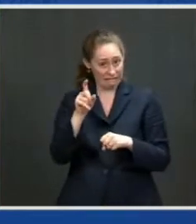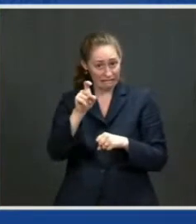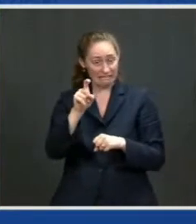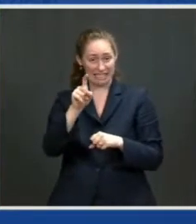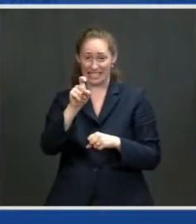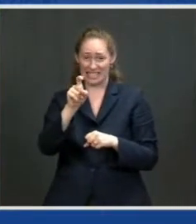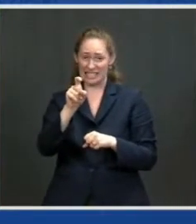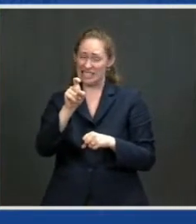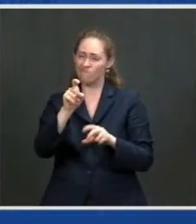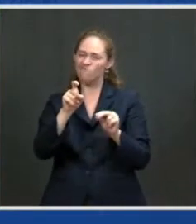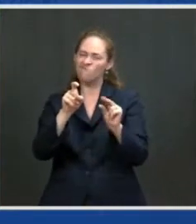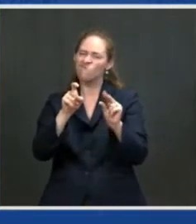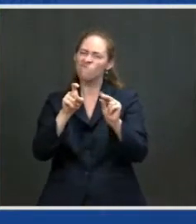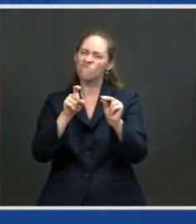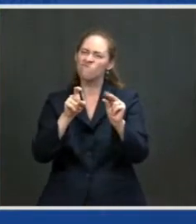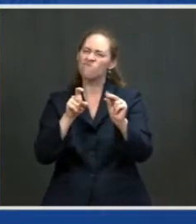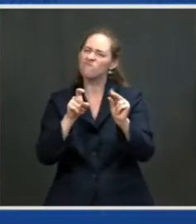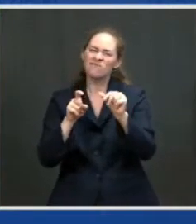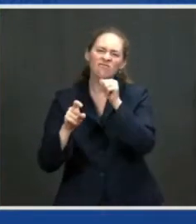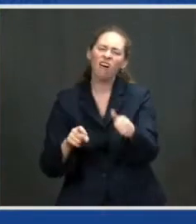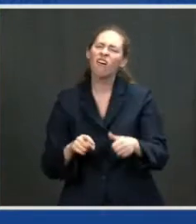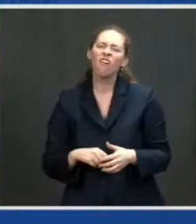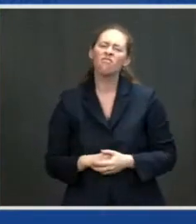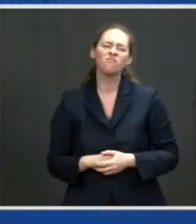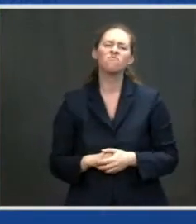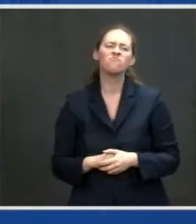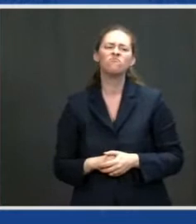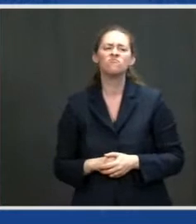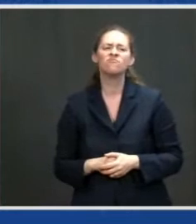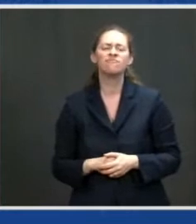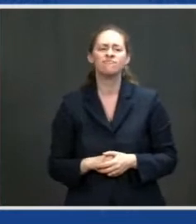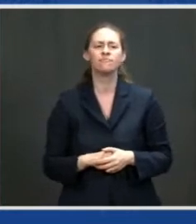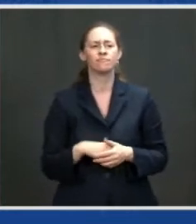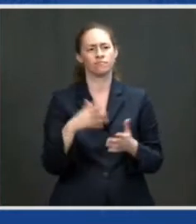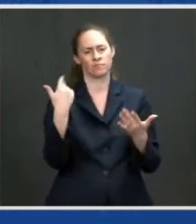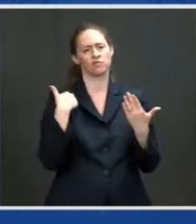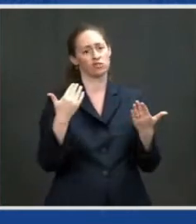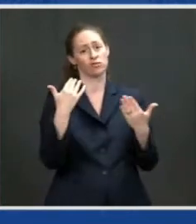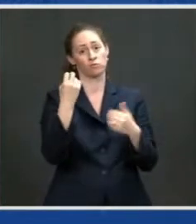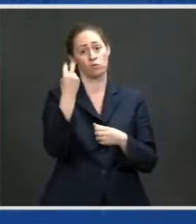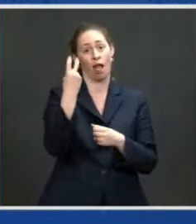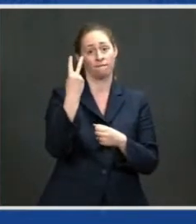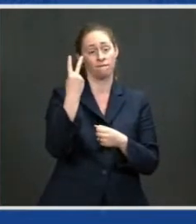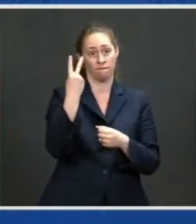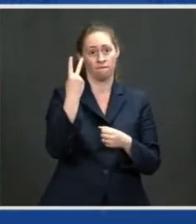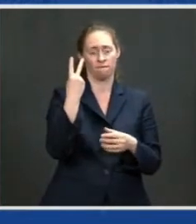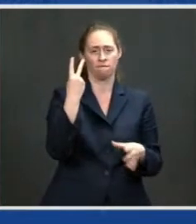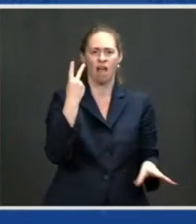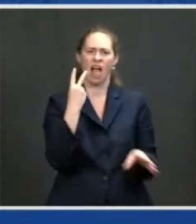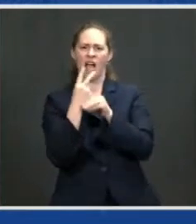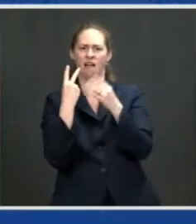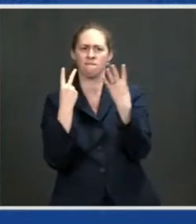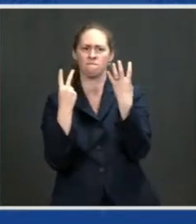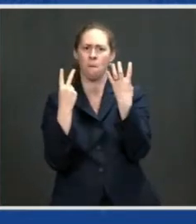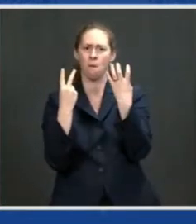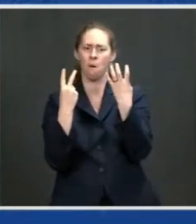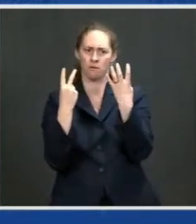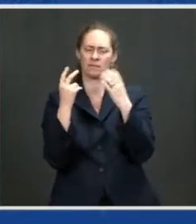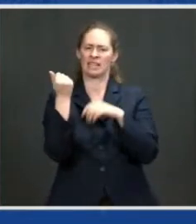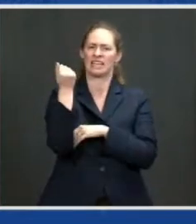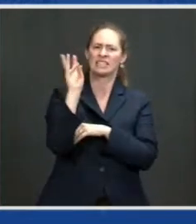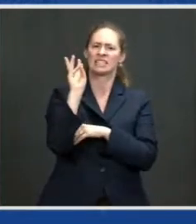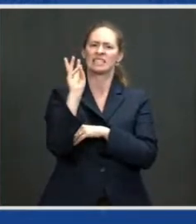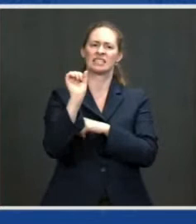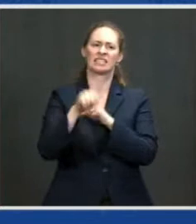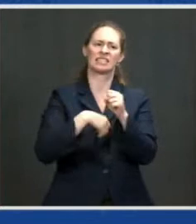not. And so I'm proposing 4 additional years of education. 2 years of high-quality pre-K